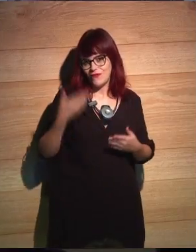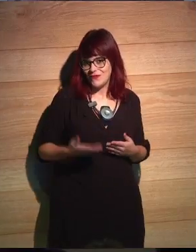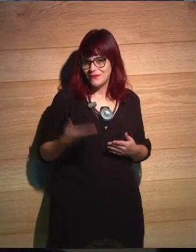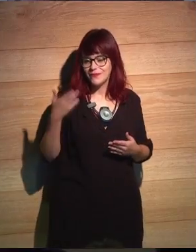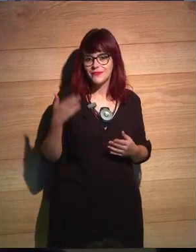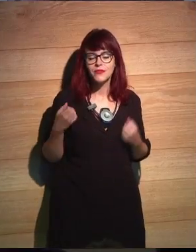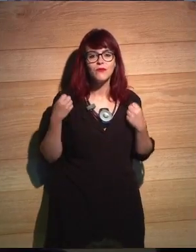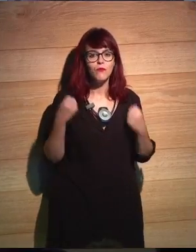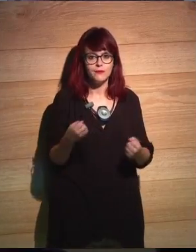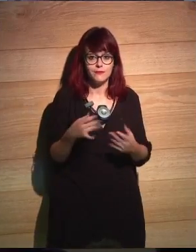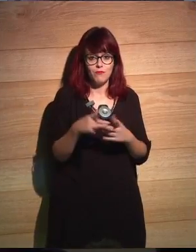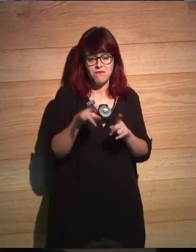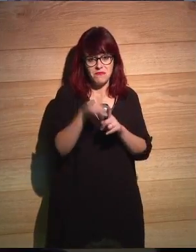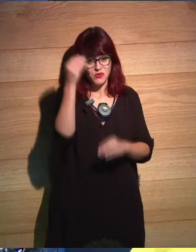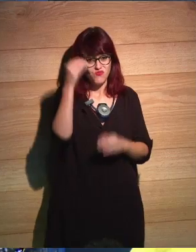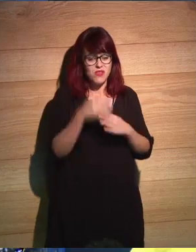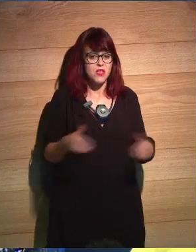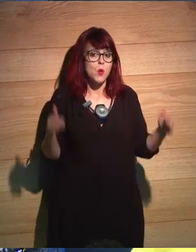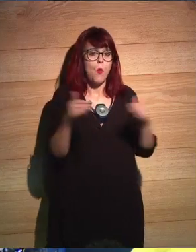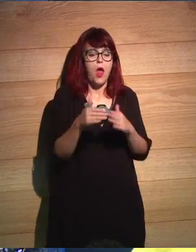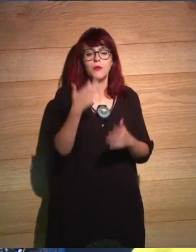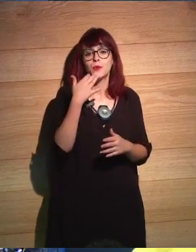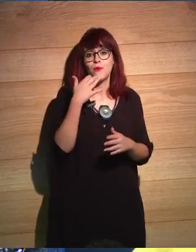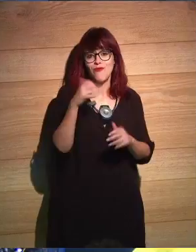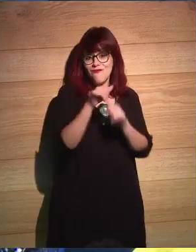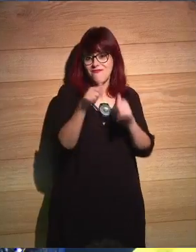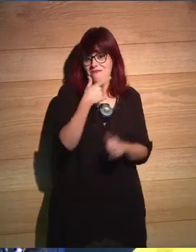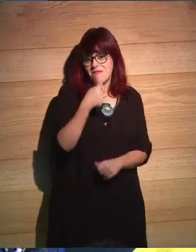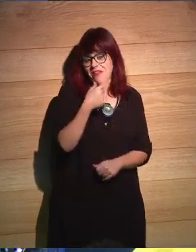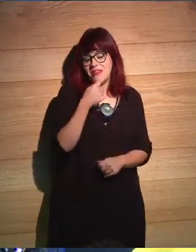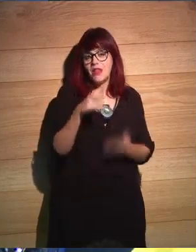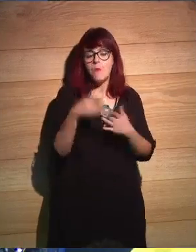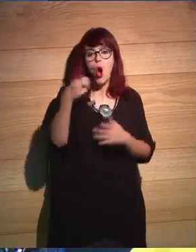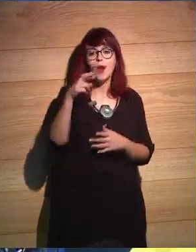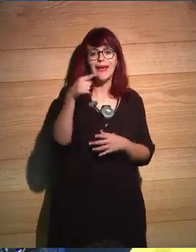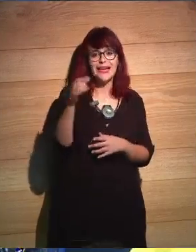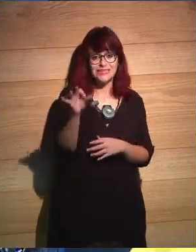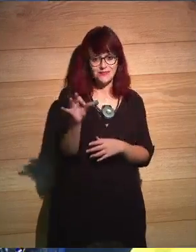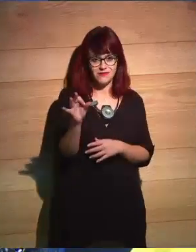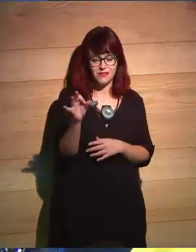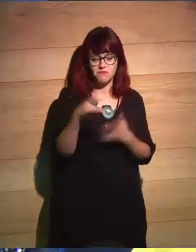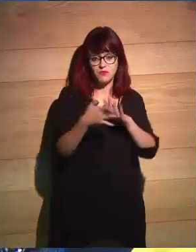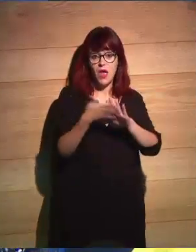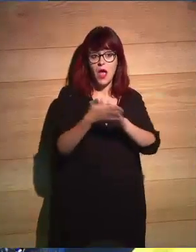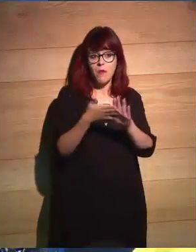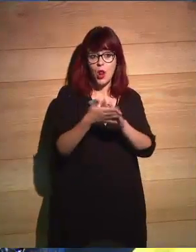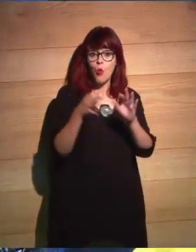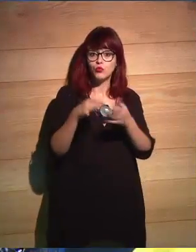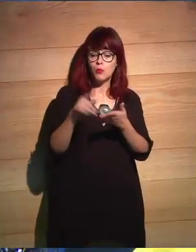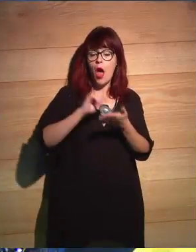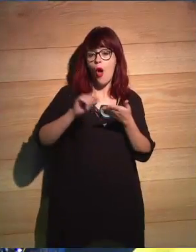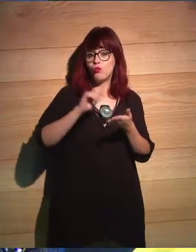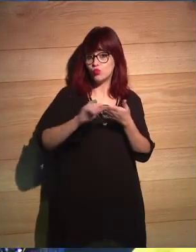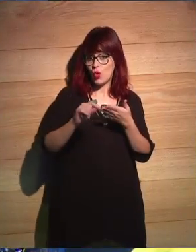are things that have influenced all of us equally, I guess. The most clear example would be Borges. That